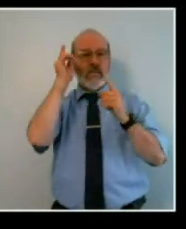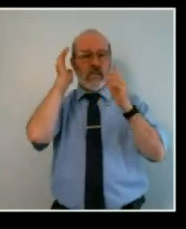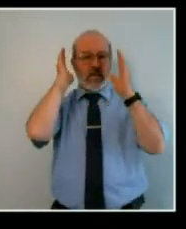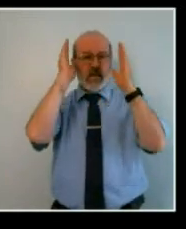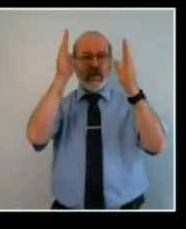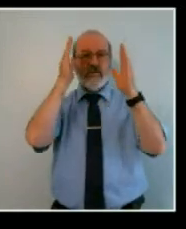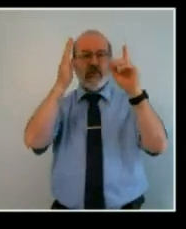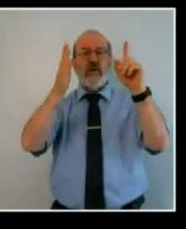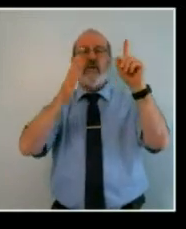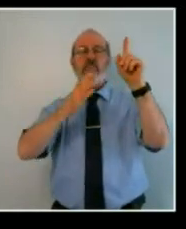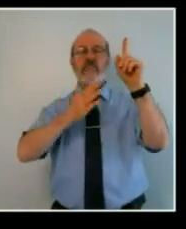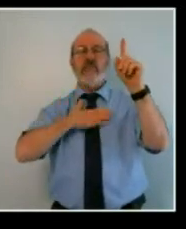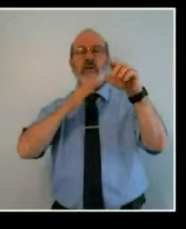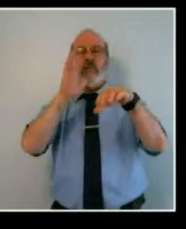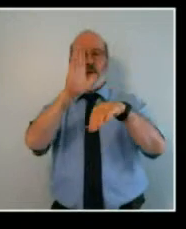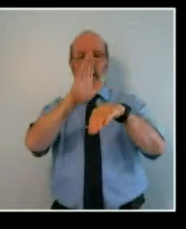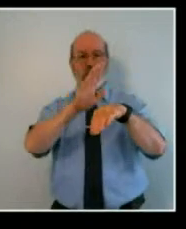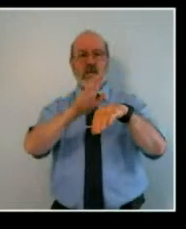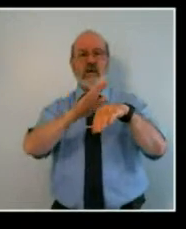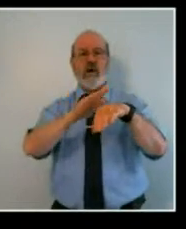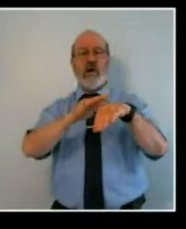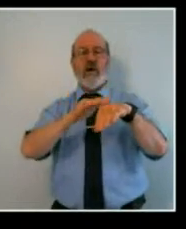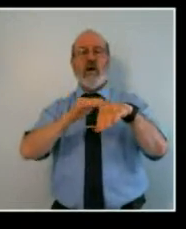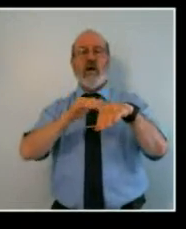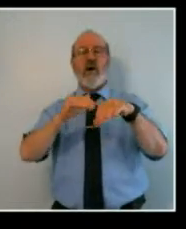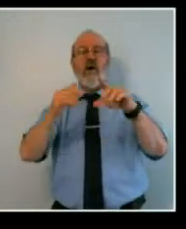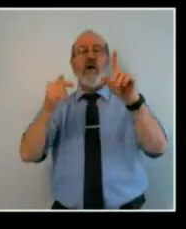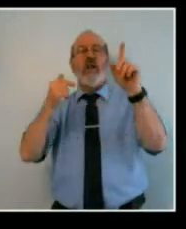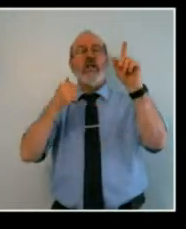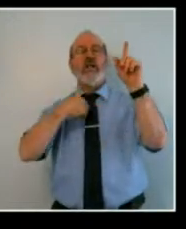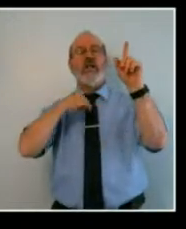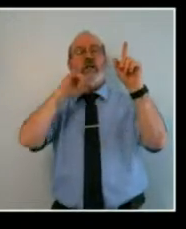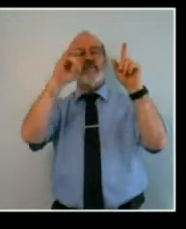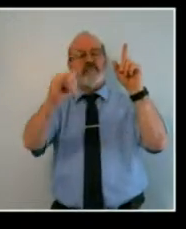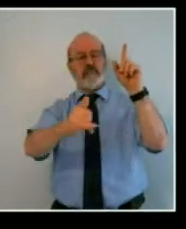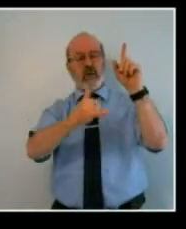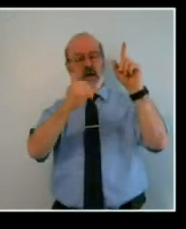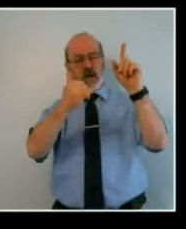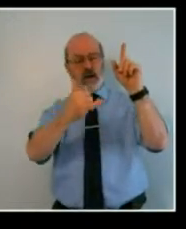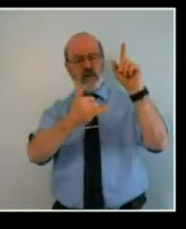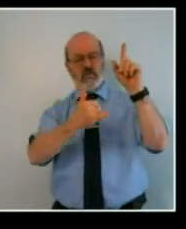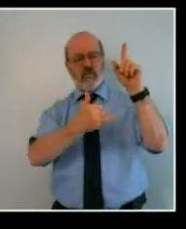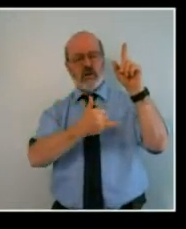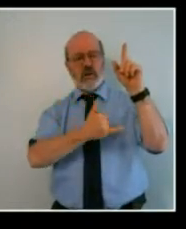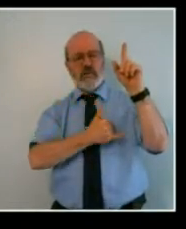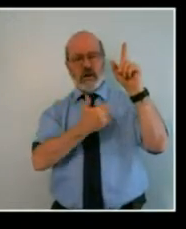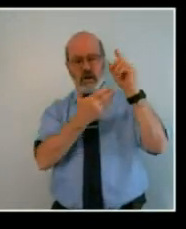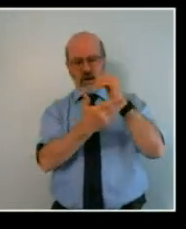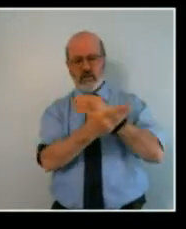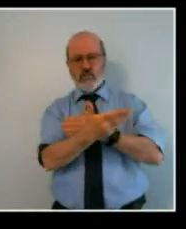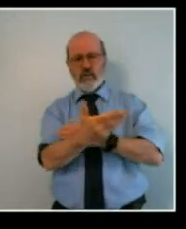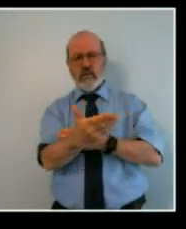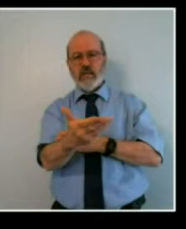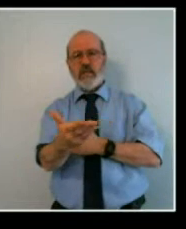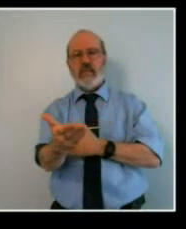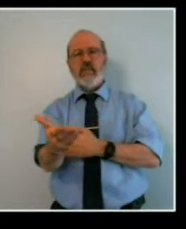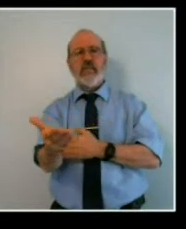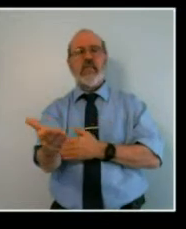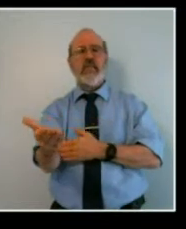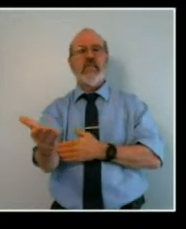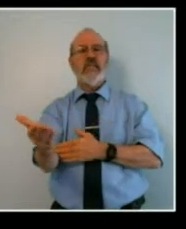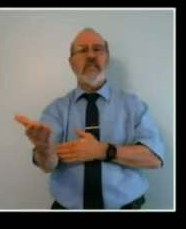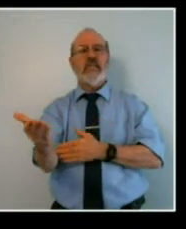If thou wilt heed my calling, I will abide with thee.